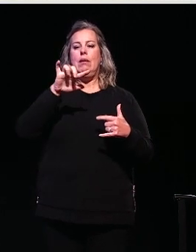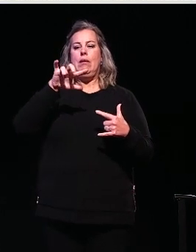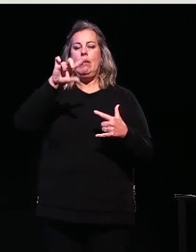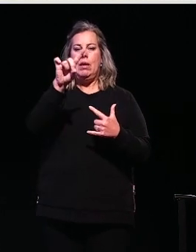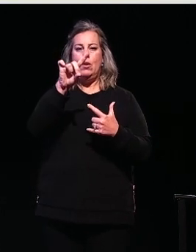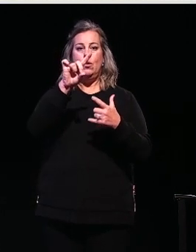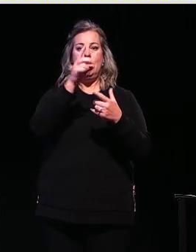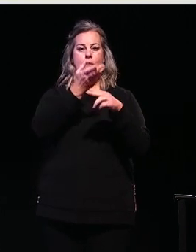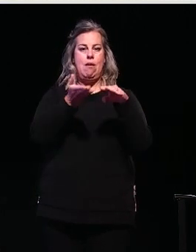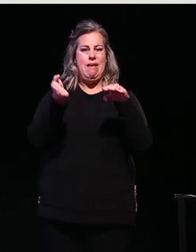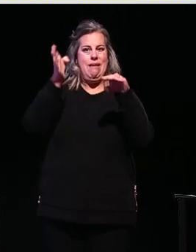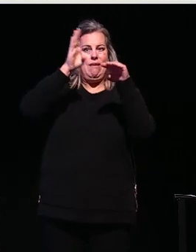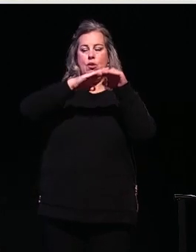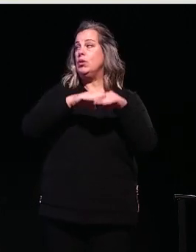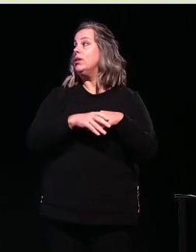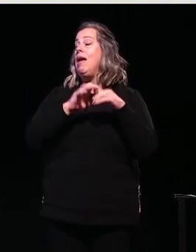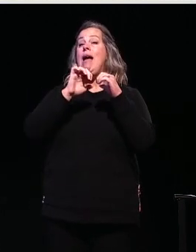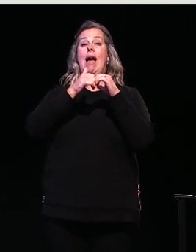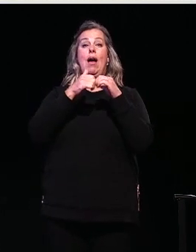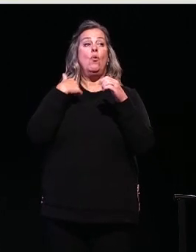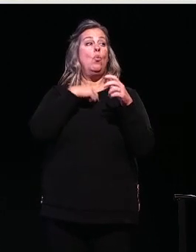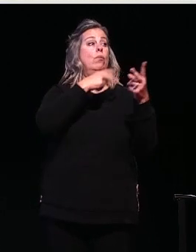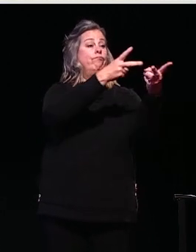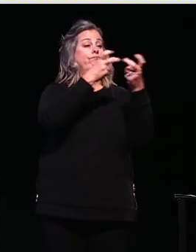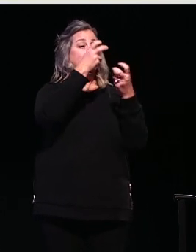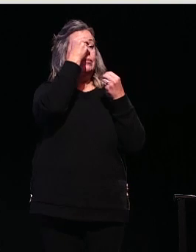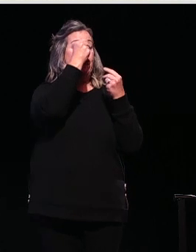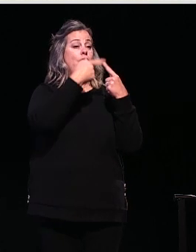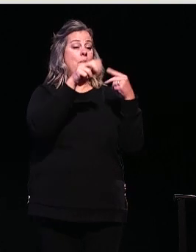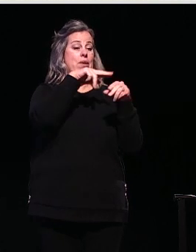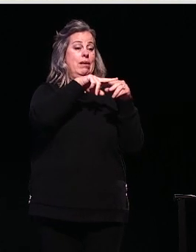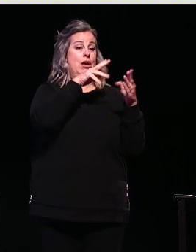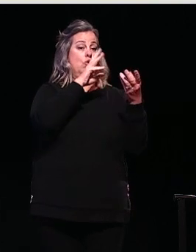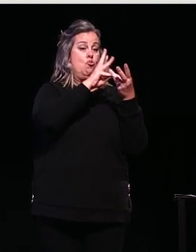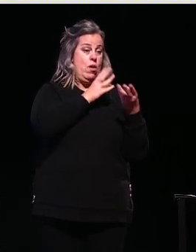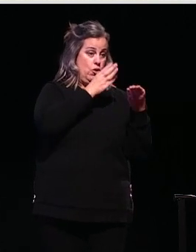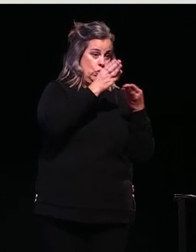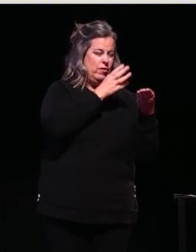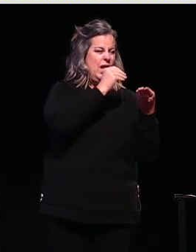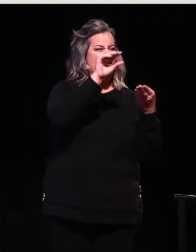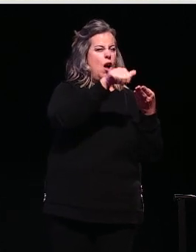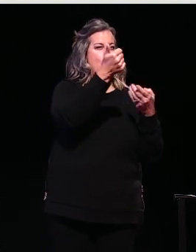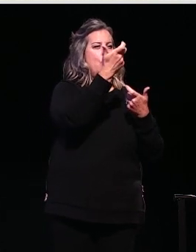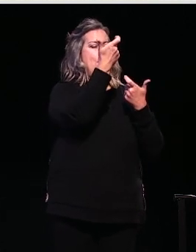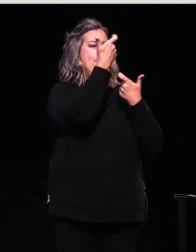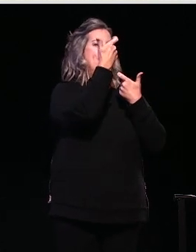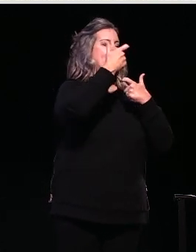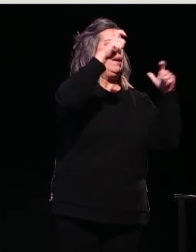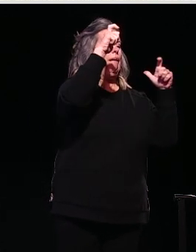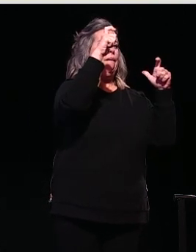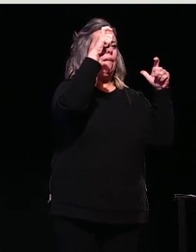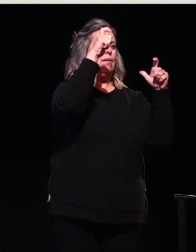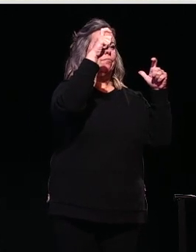how do we do this? Well, we ingest data from the National Weather Service and other large-scale gridded forecasters. So this is like IBM's The